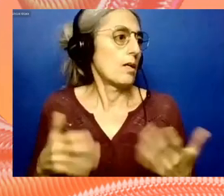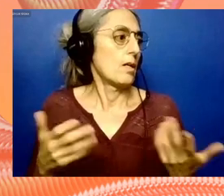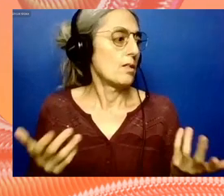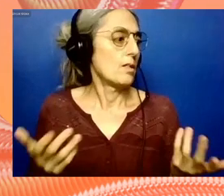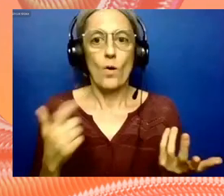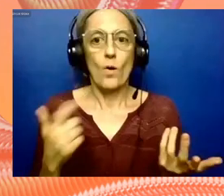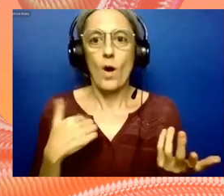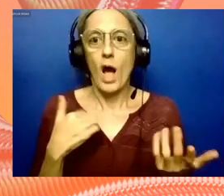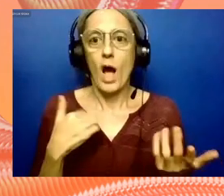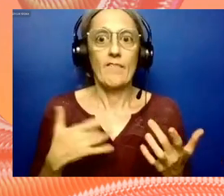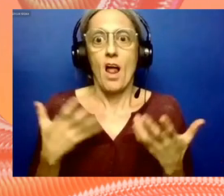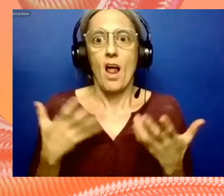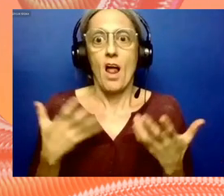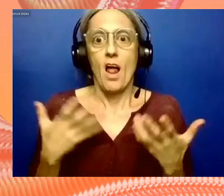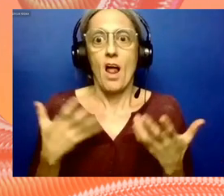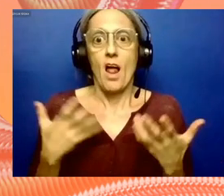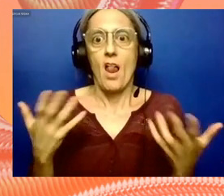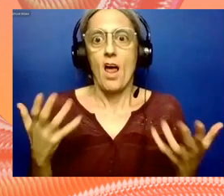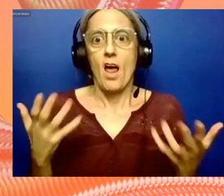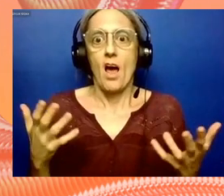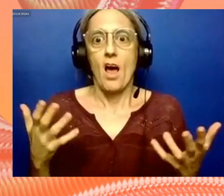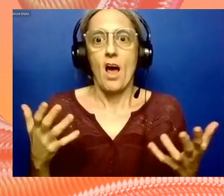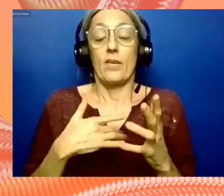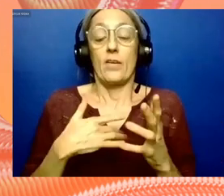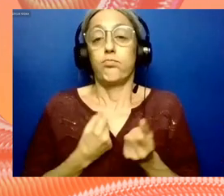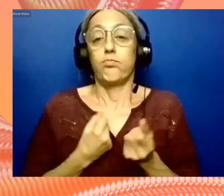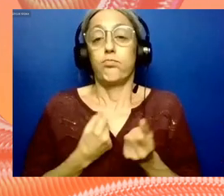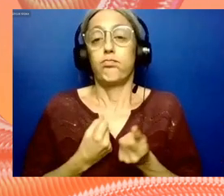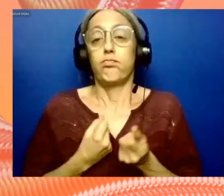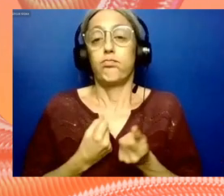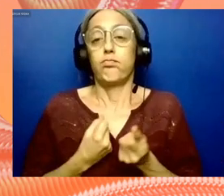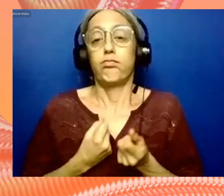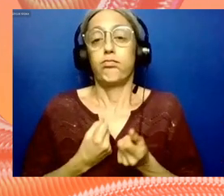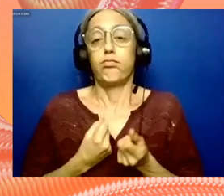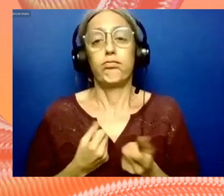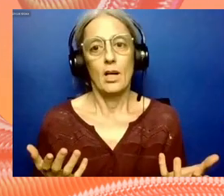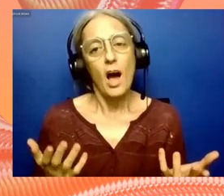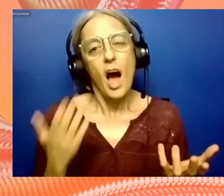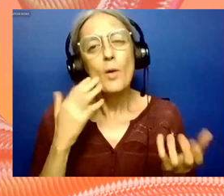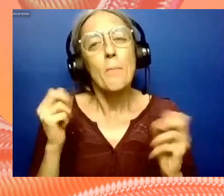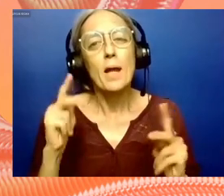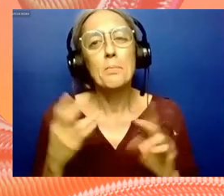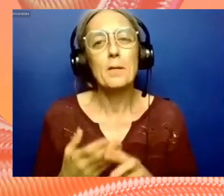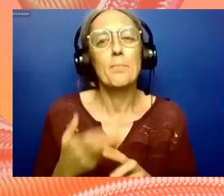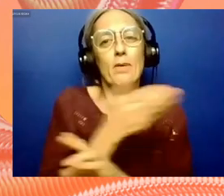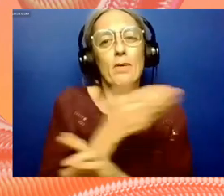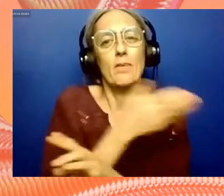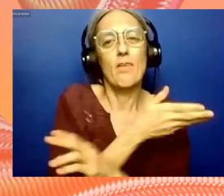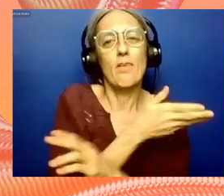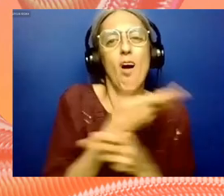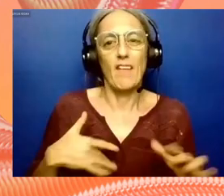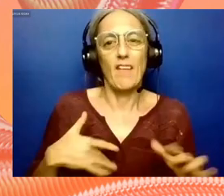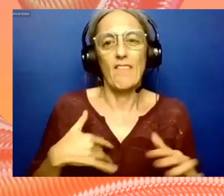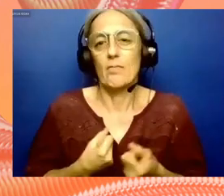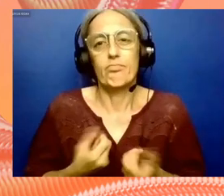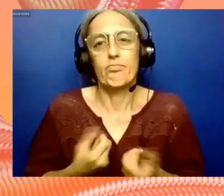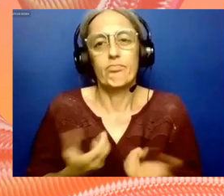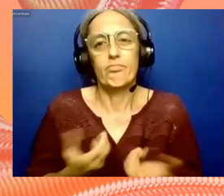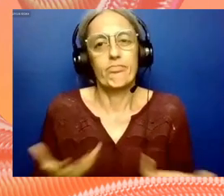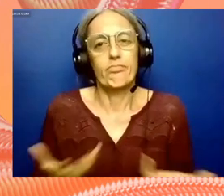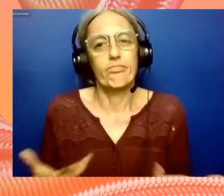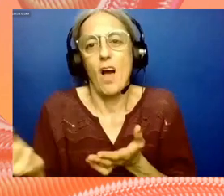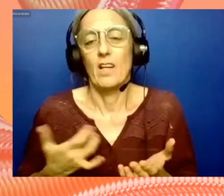think there's a lot of people who are like, was tapped out, you know, earlier, but I'm like, are there aspects of